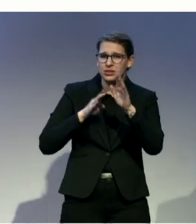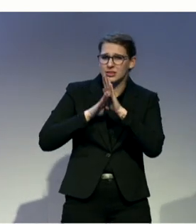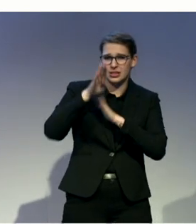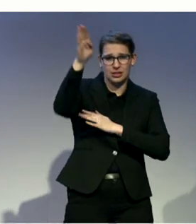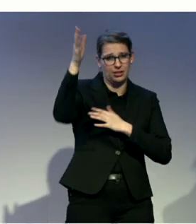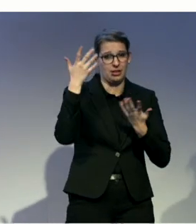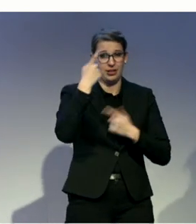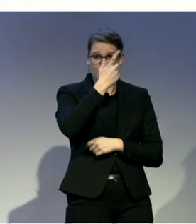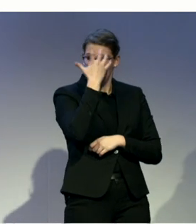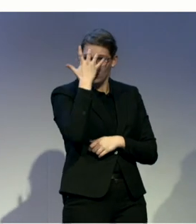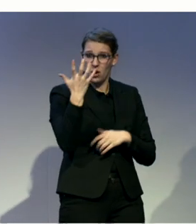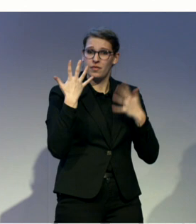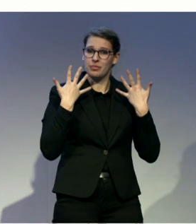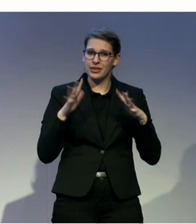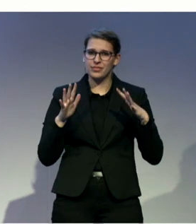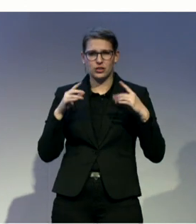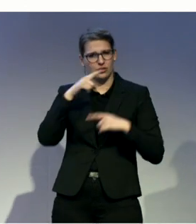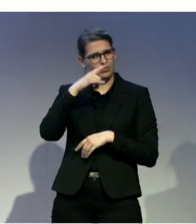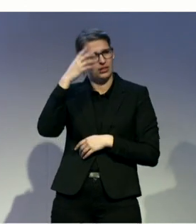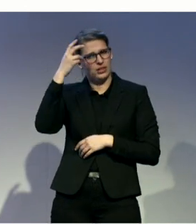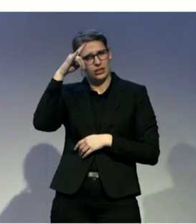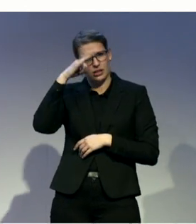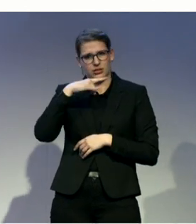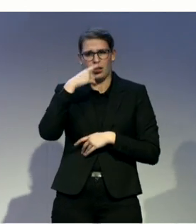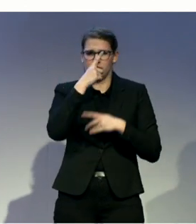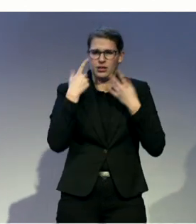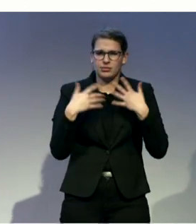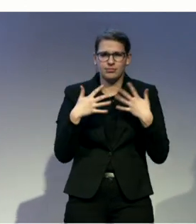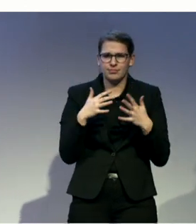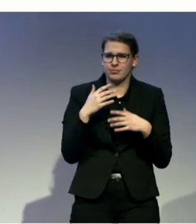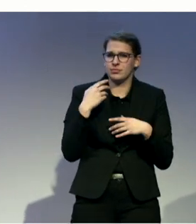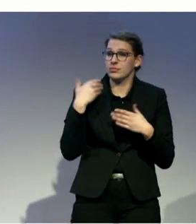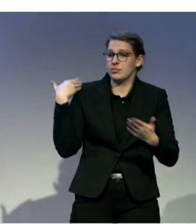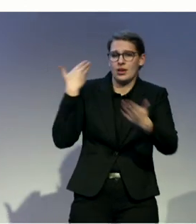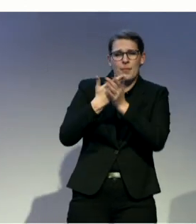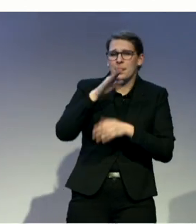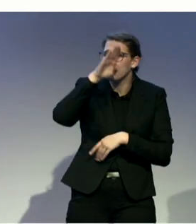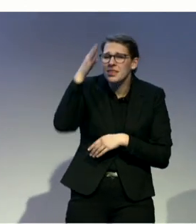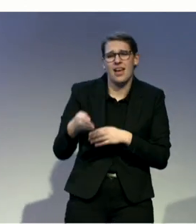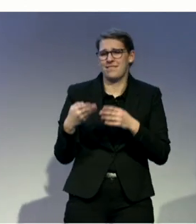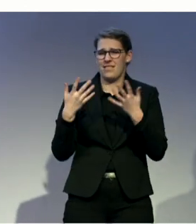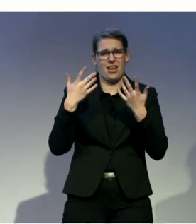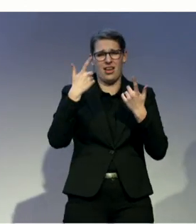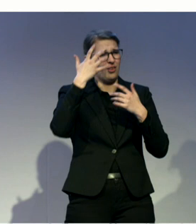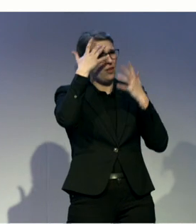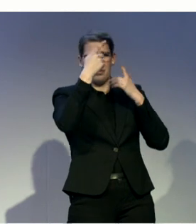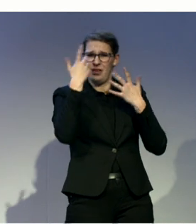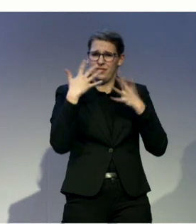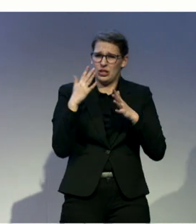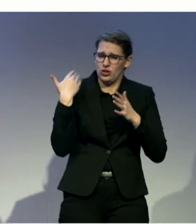let us to take out 20 beneficiaries. It was very closed. Maybe I spent half a